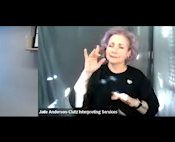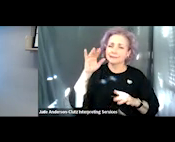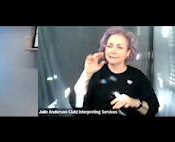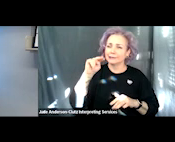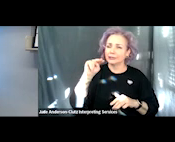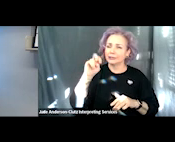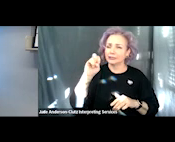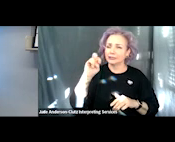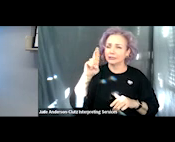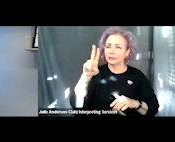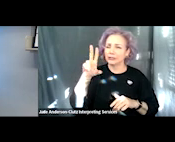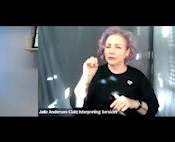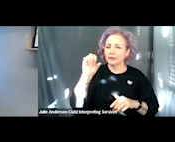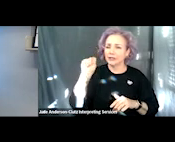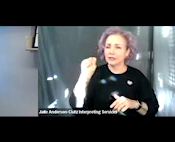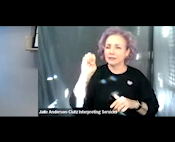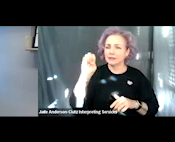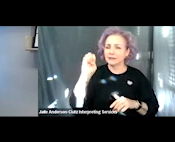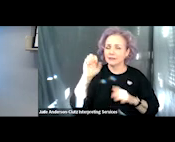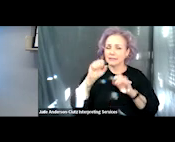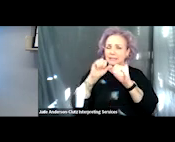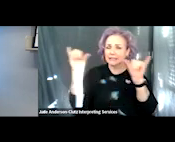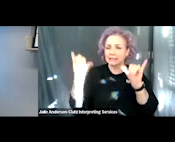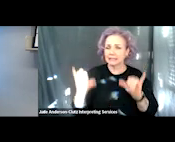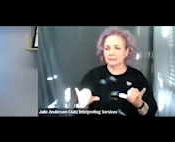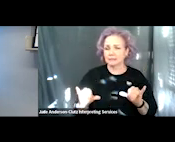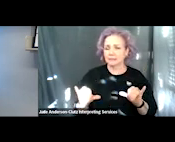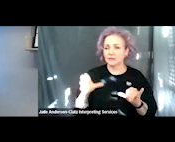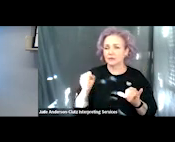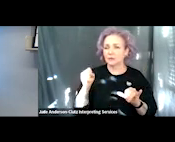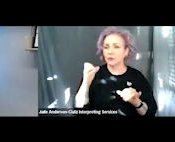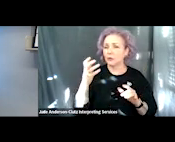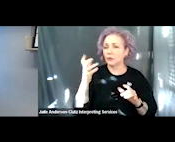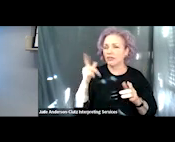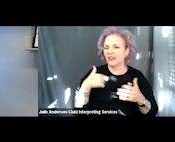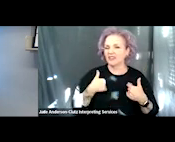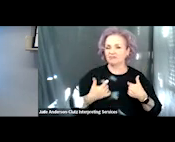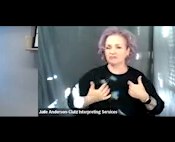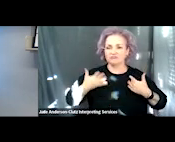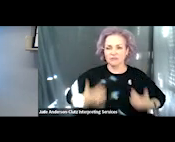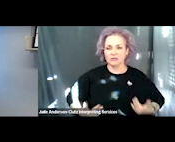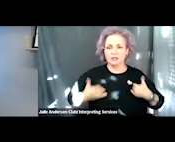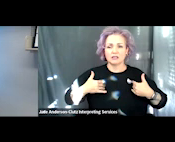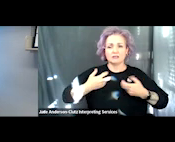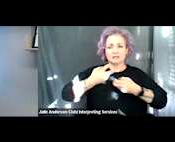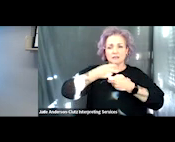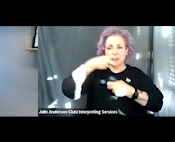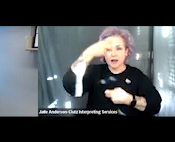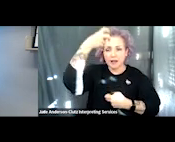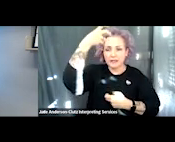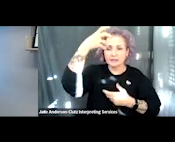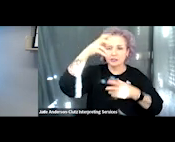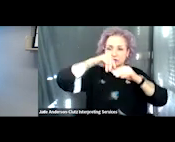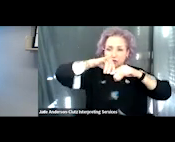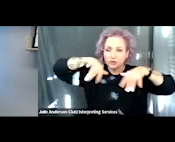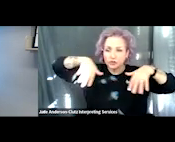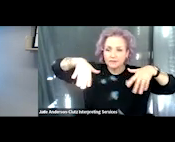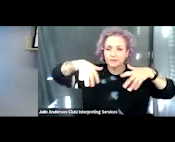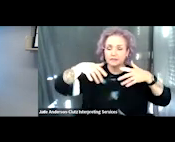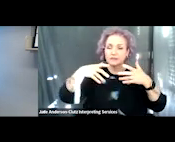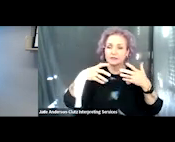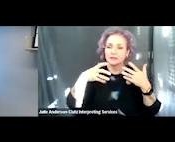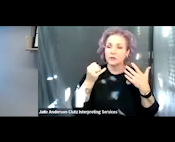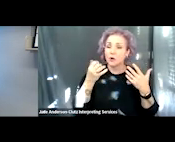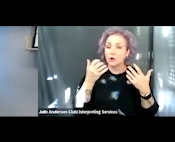But I want you to keep in mind that whenever we think of something affecting, development, it's actually affecting all of these other organs